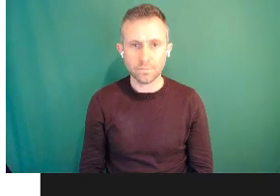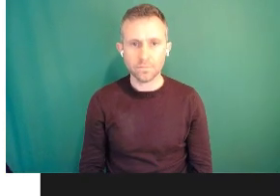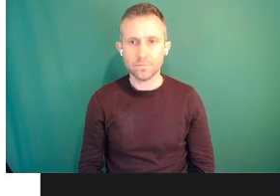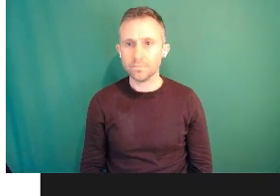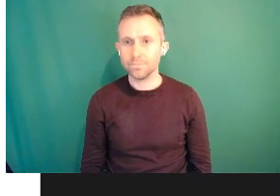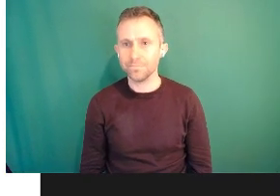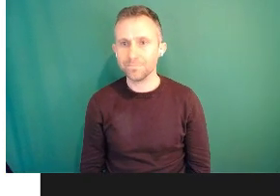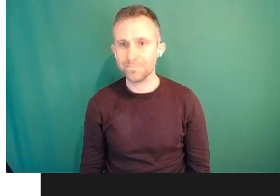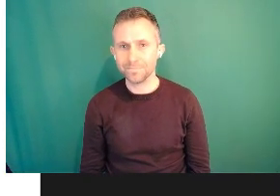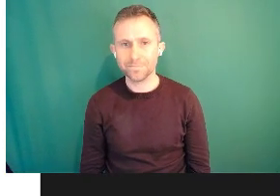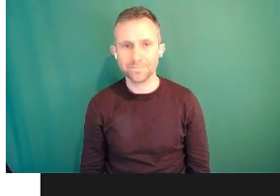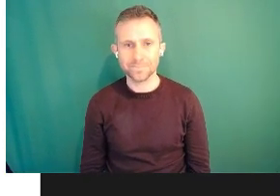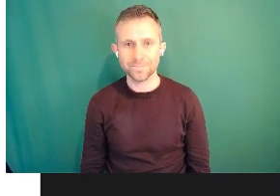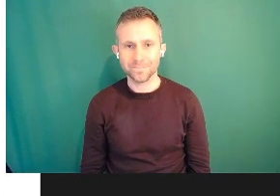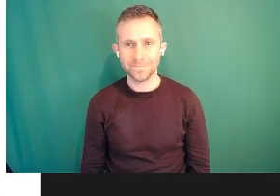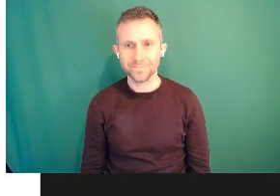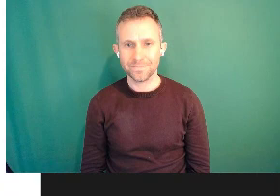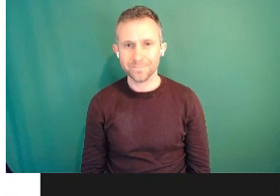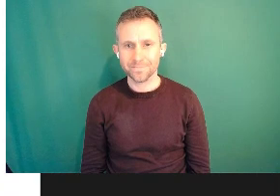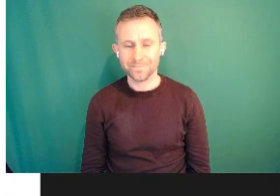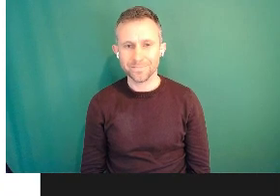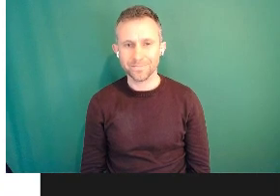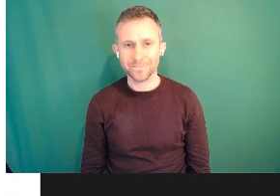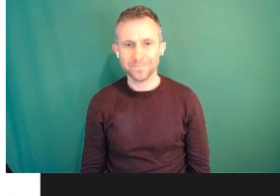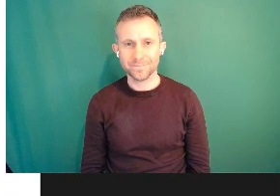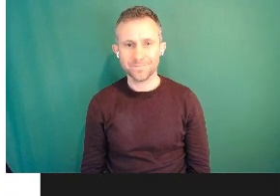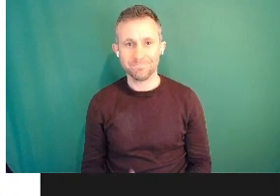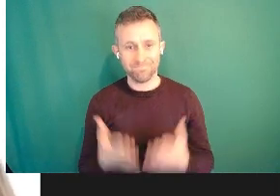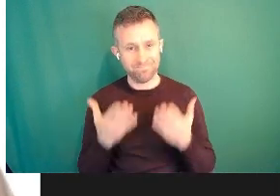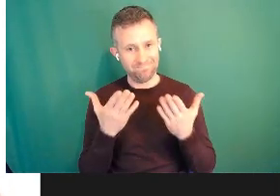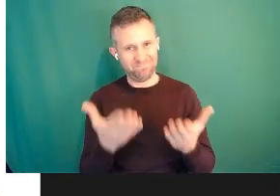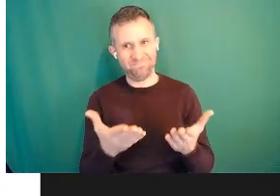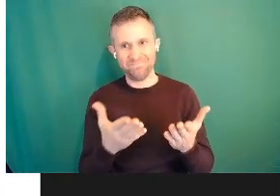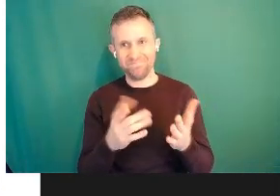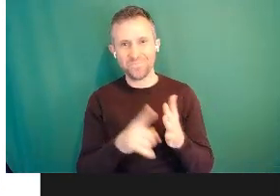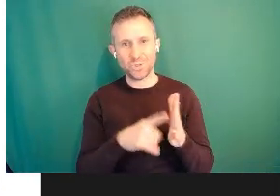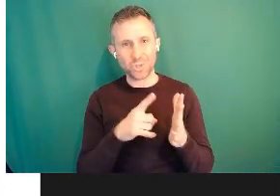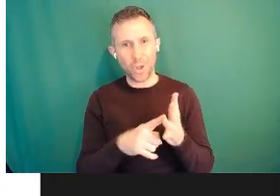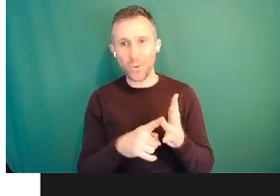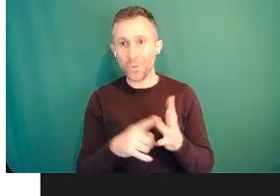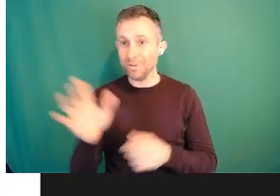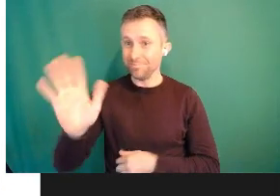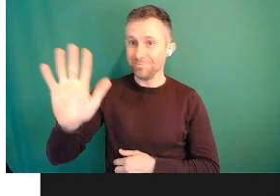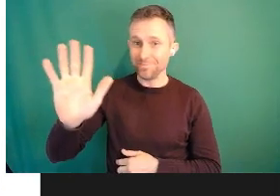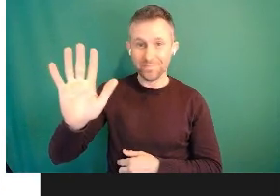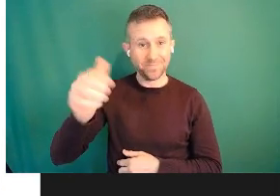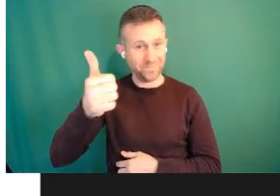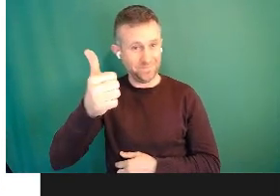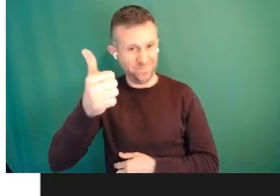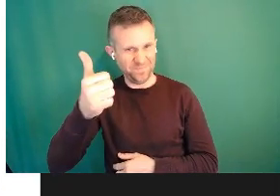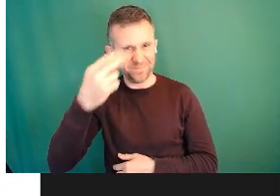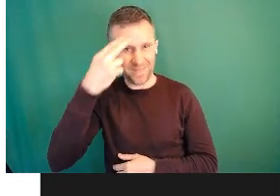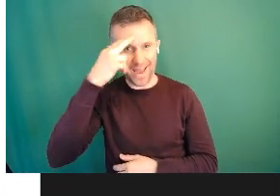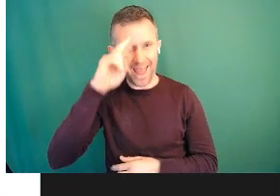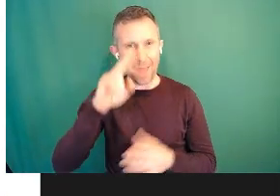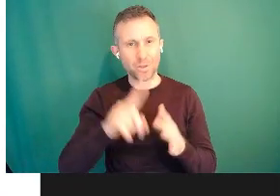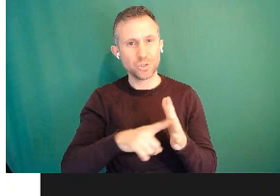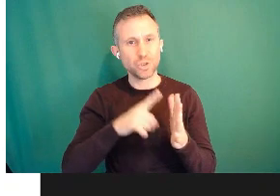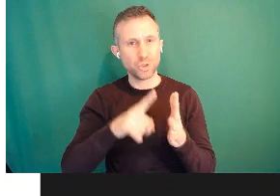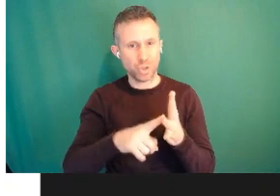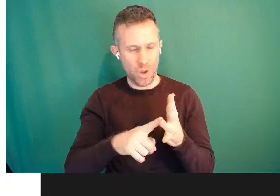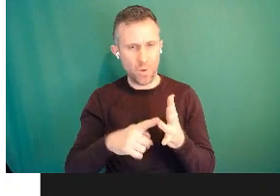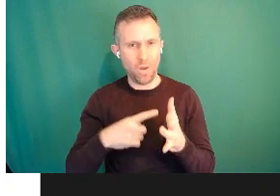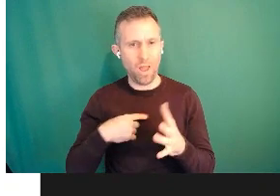Over to you, Joe. Hi everybody. So my name is Jo. I am the Arts Heritage and Learning Coordinator at West